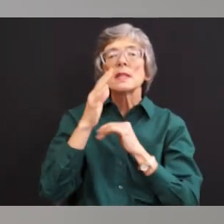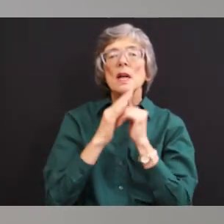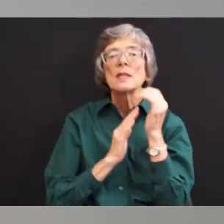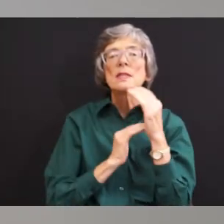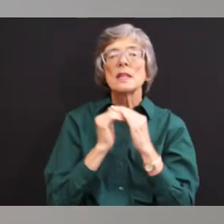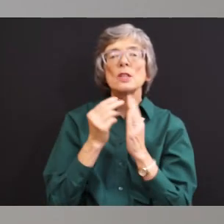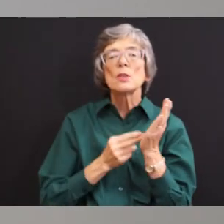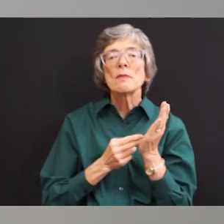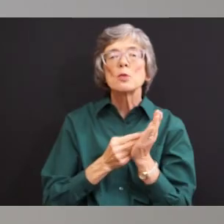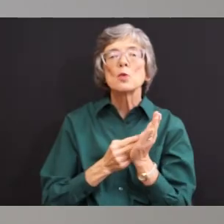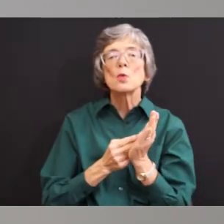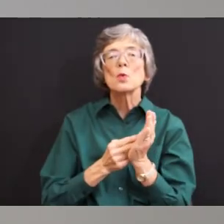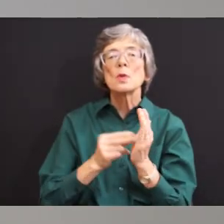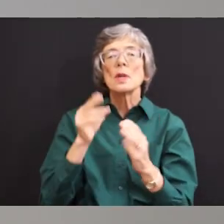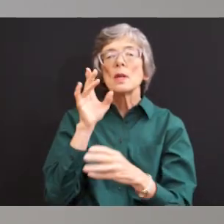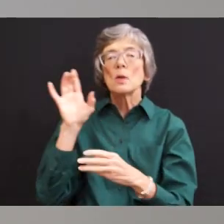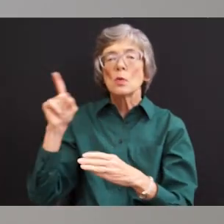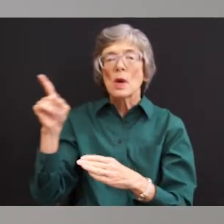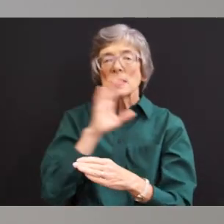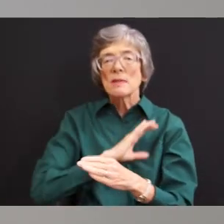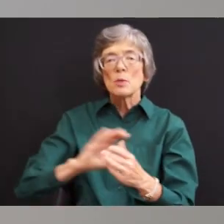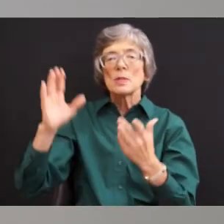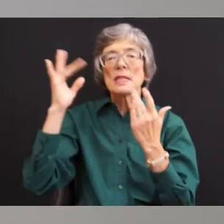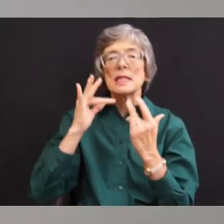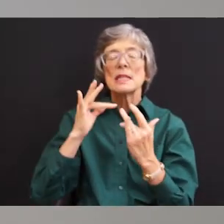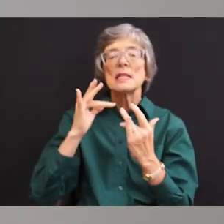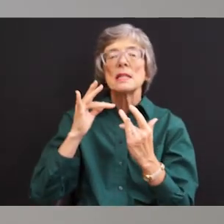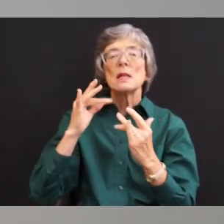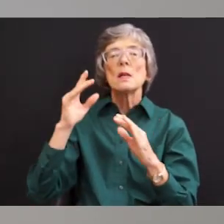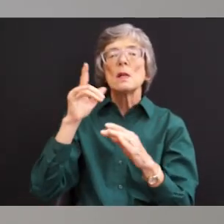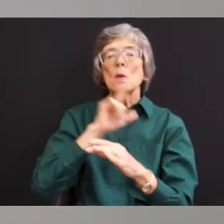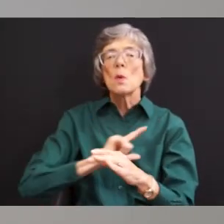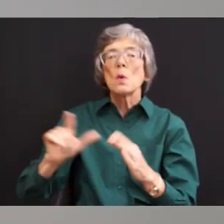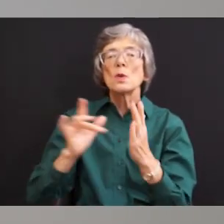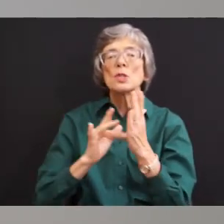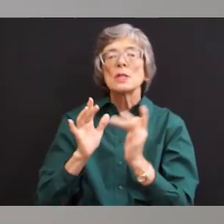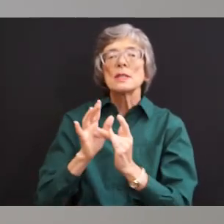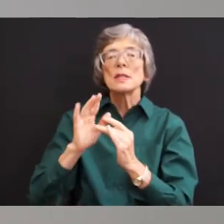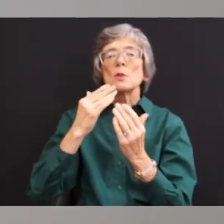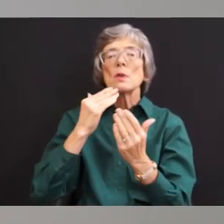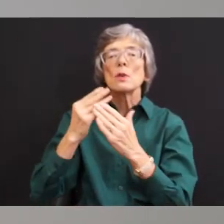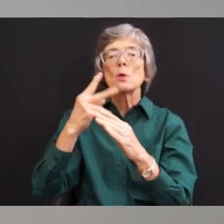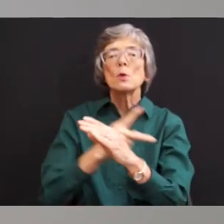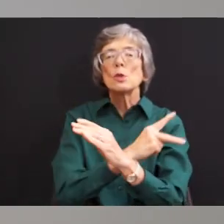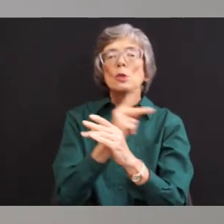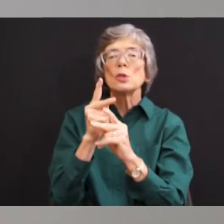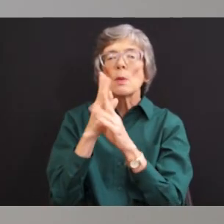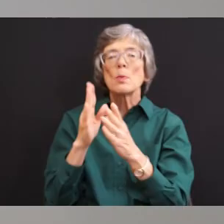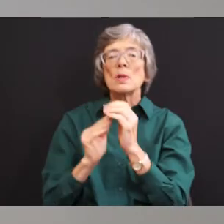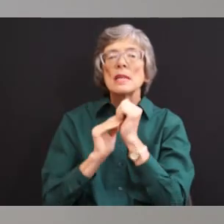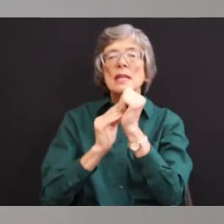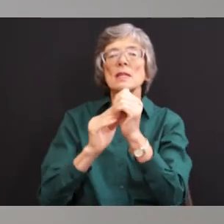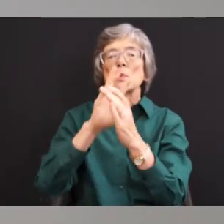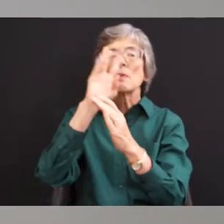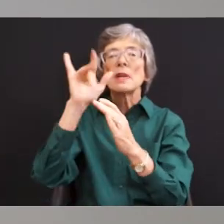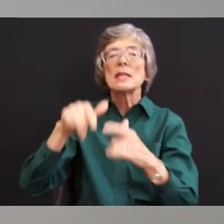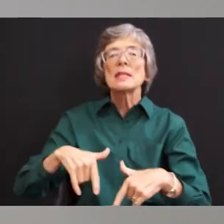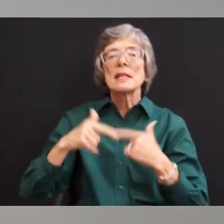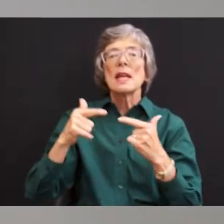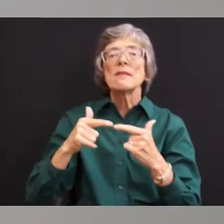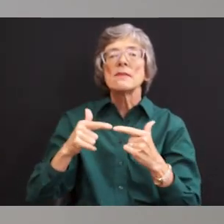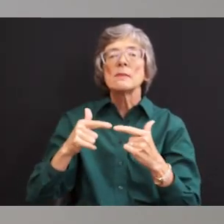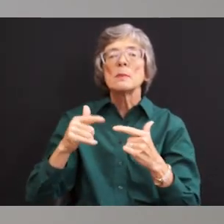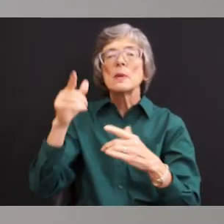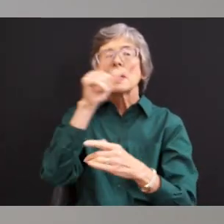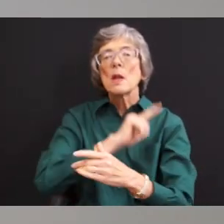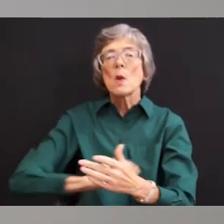truth. Christ, have mercy. Christ, have mercy. Lord Jesus, you are the good shepherd, leading us into everlasting life. Lord, have